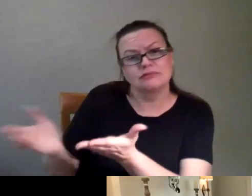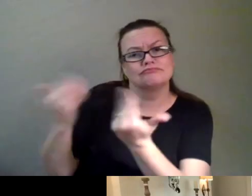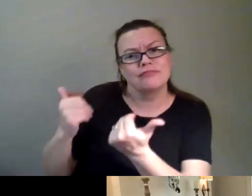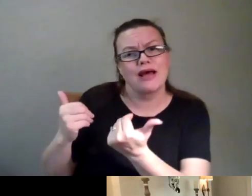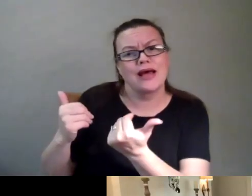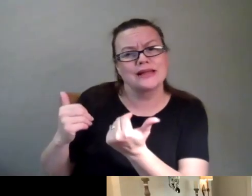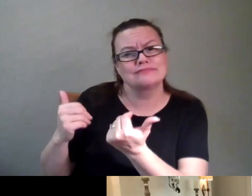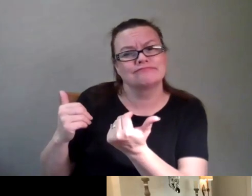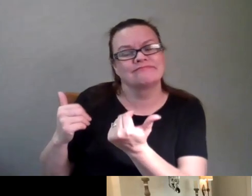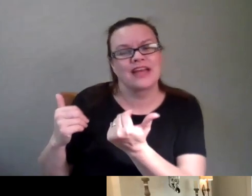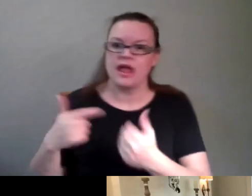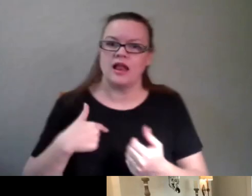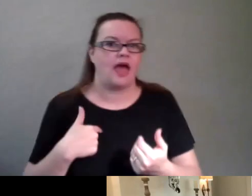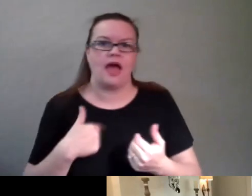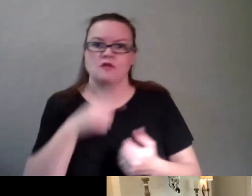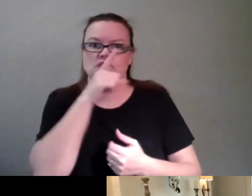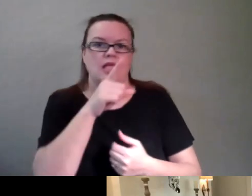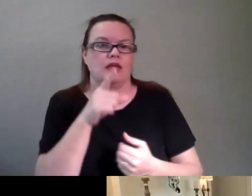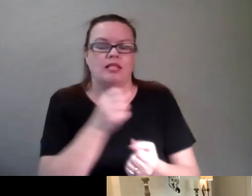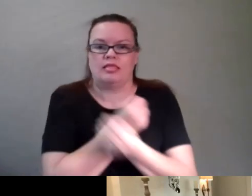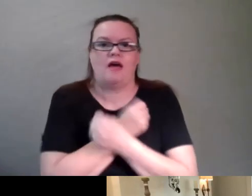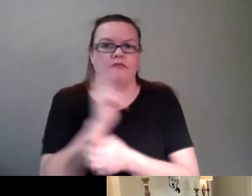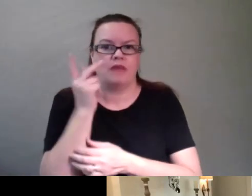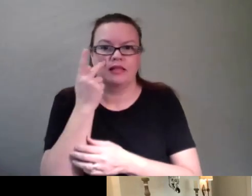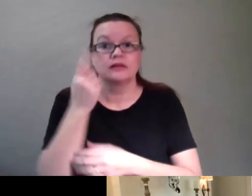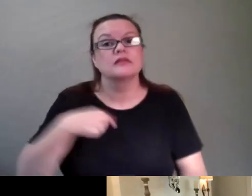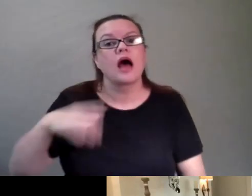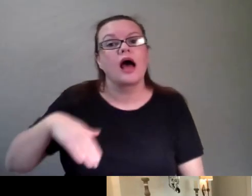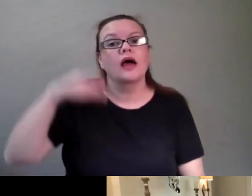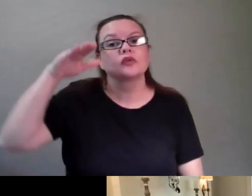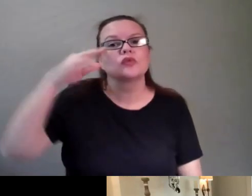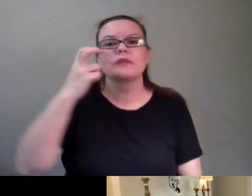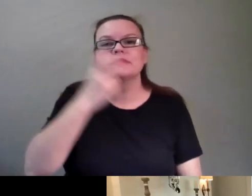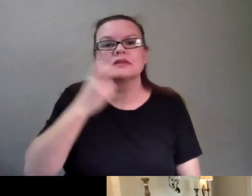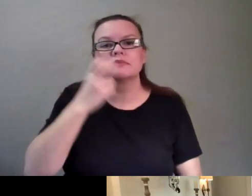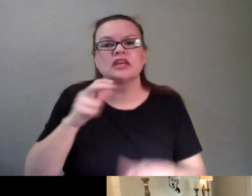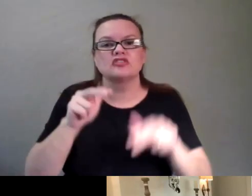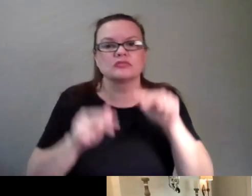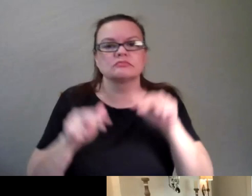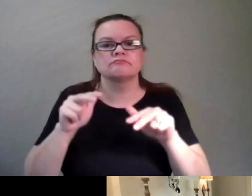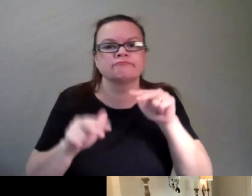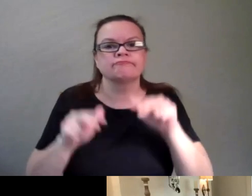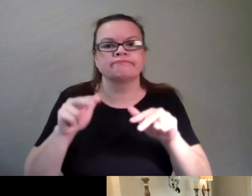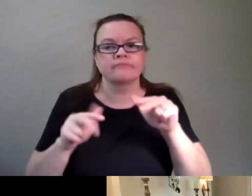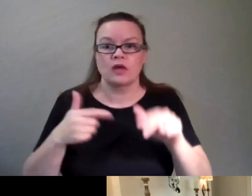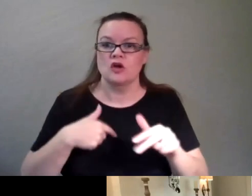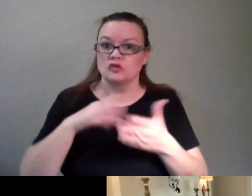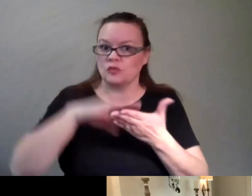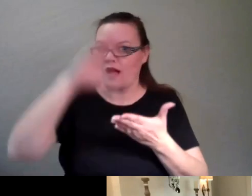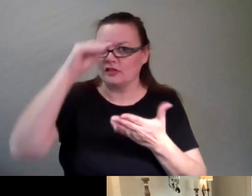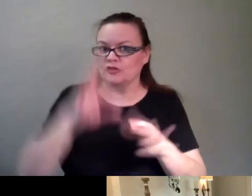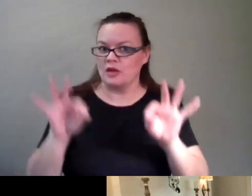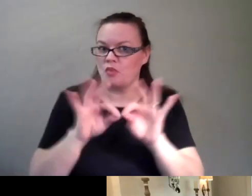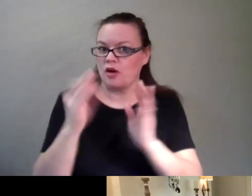I grew up with a speech impediment. And so I learned one important lesson when you're first getting in